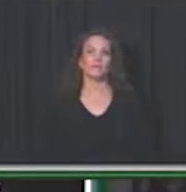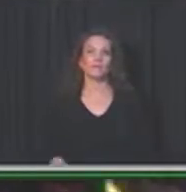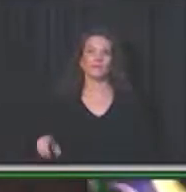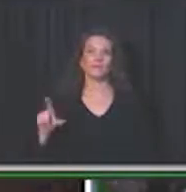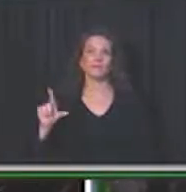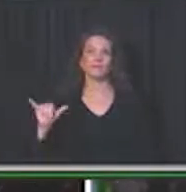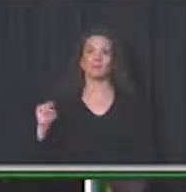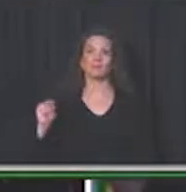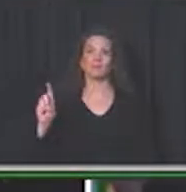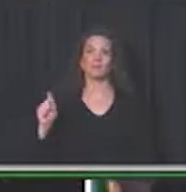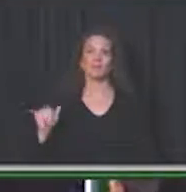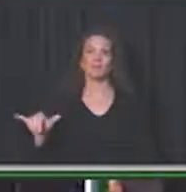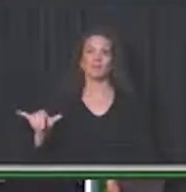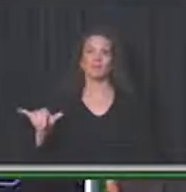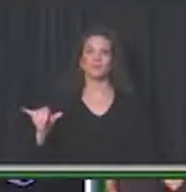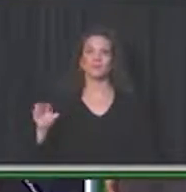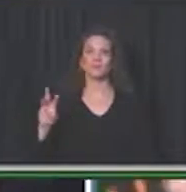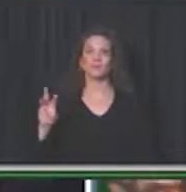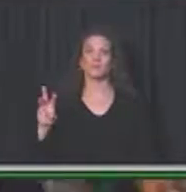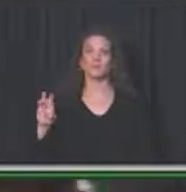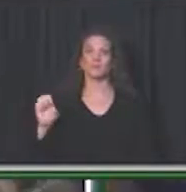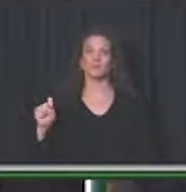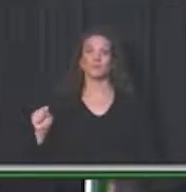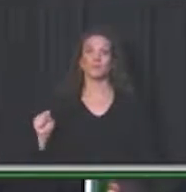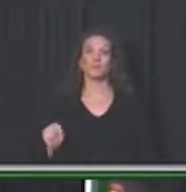Lindsay Nicole West.